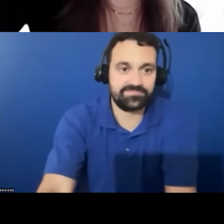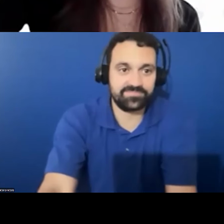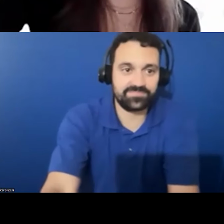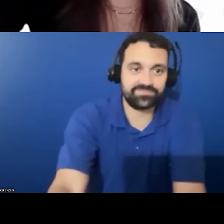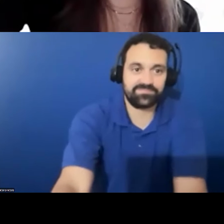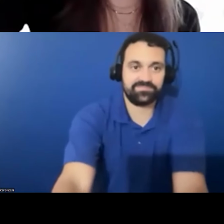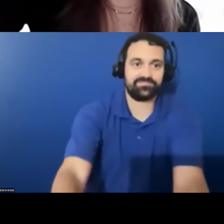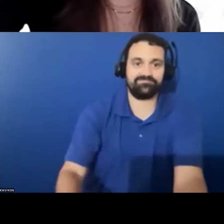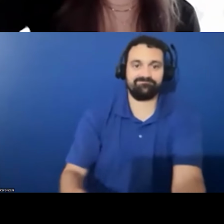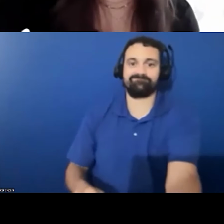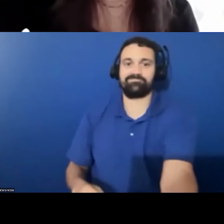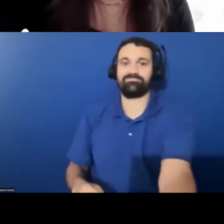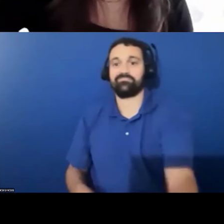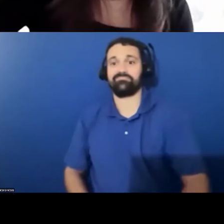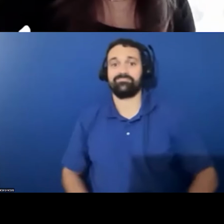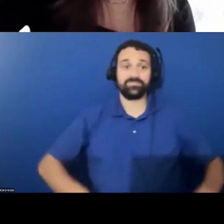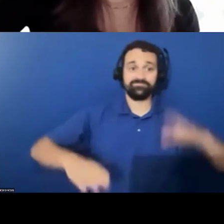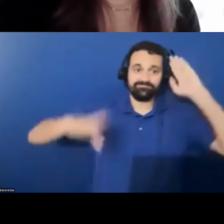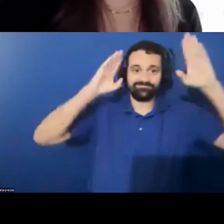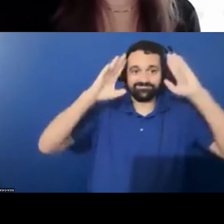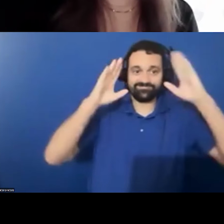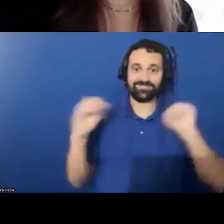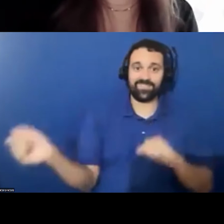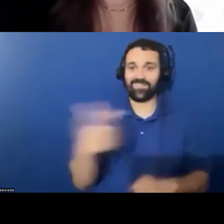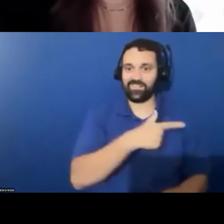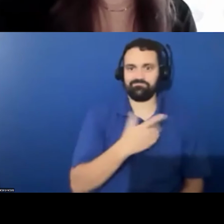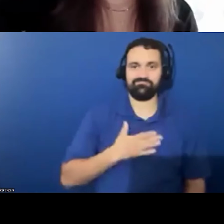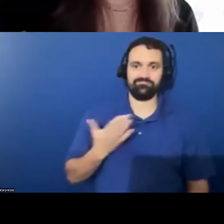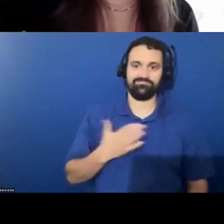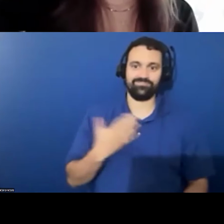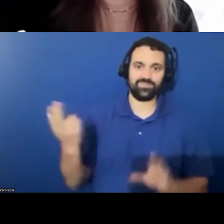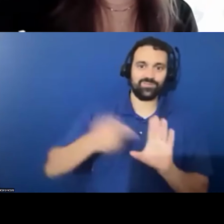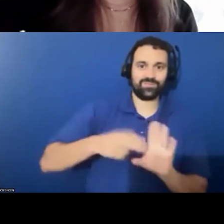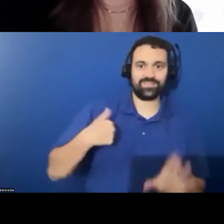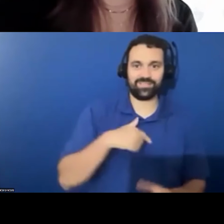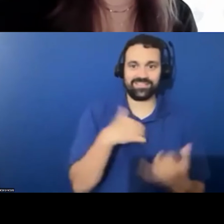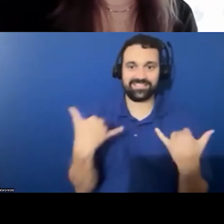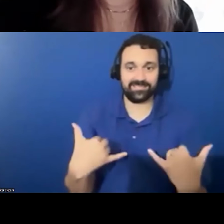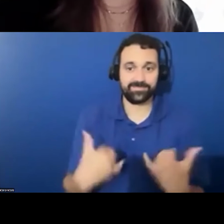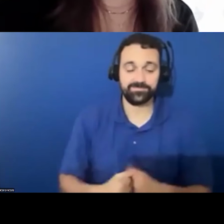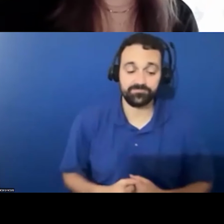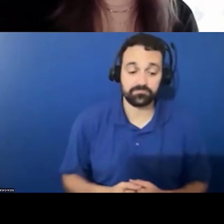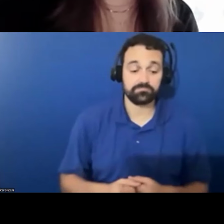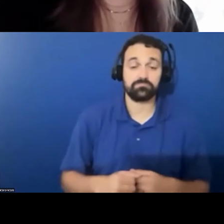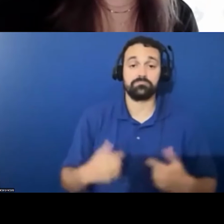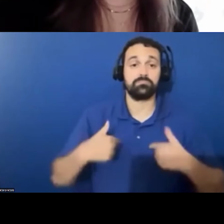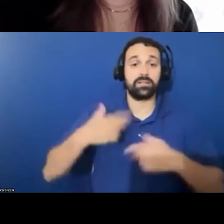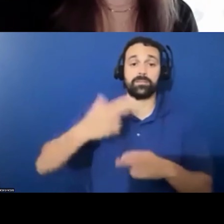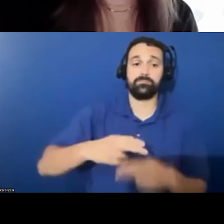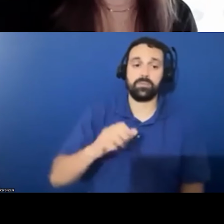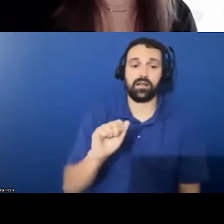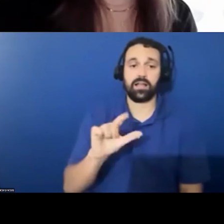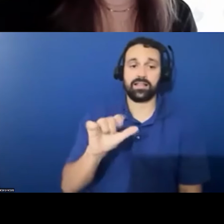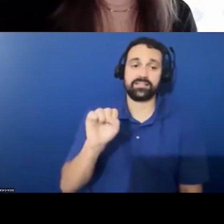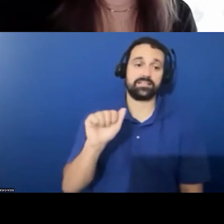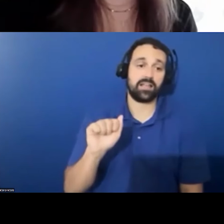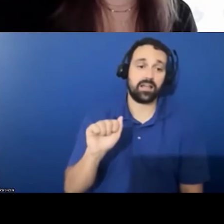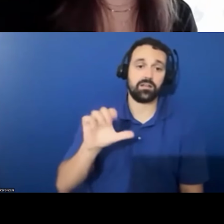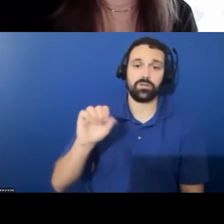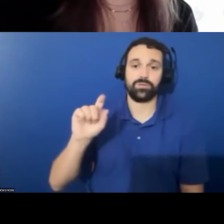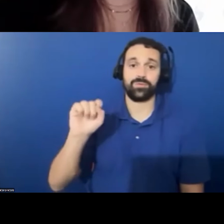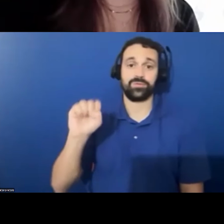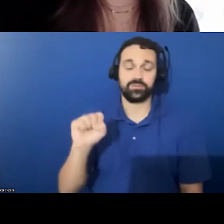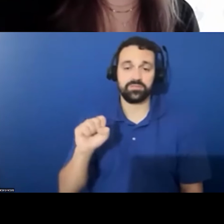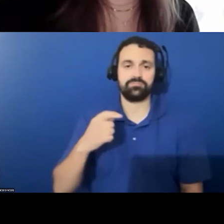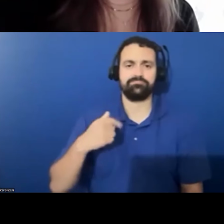Hello, everyone. We're so glad you could join us today. Like Katie mentioned, my name is Alyssa Coates, and I work for the University of Louisiana System as